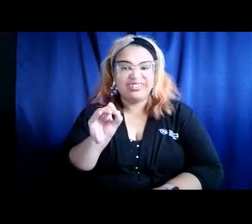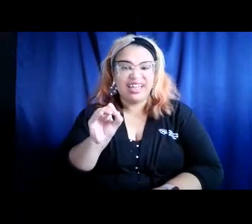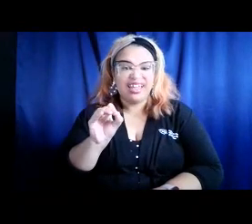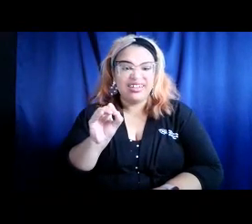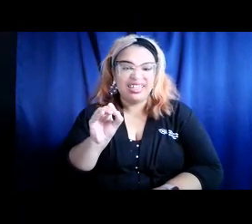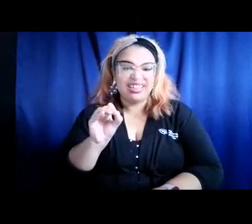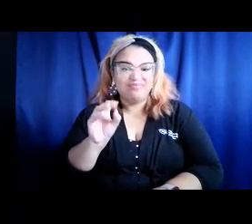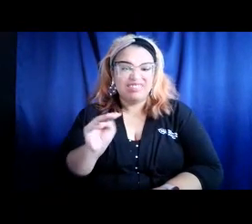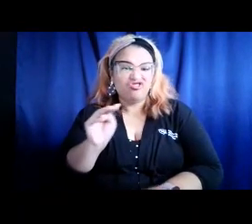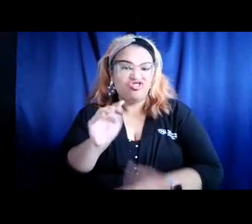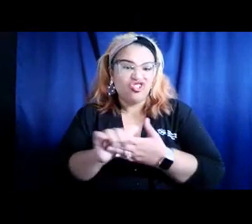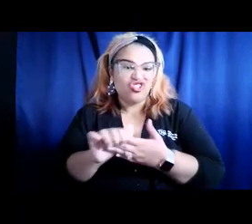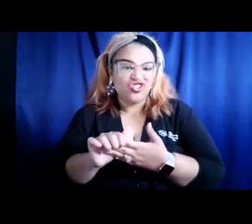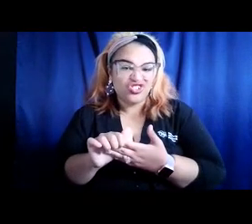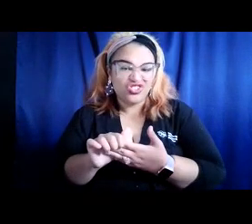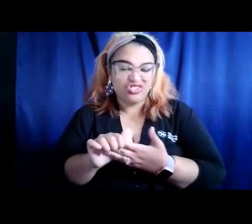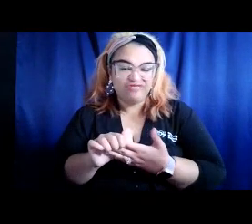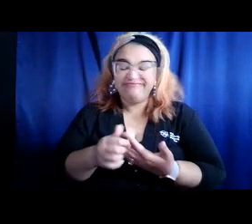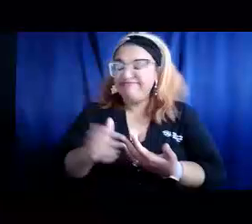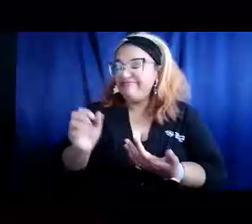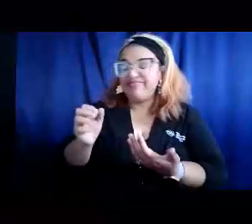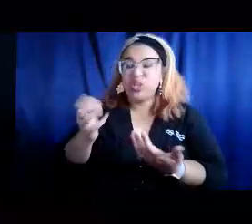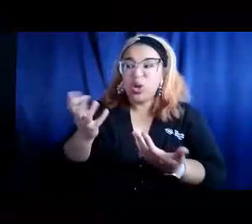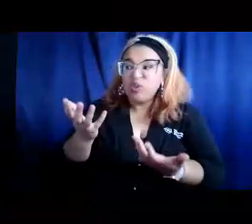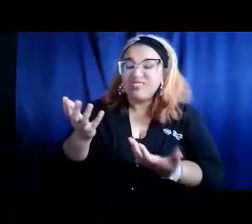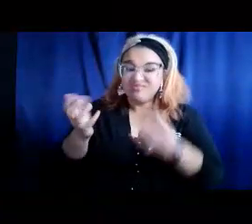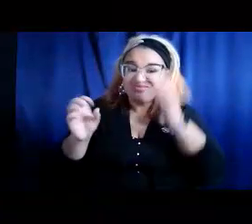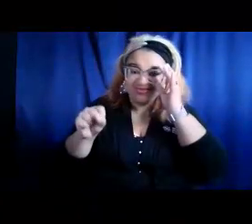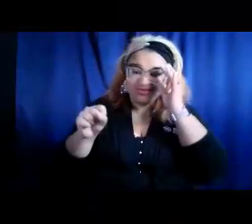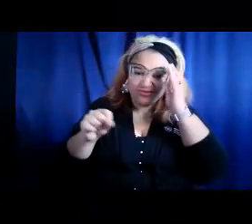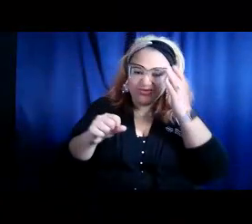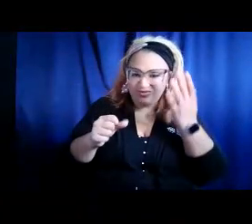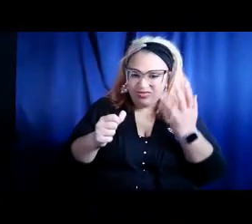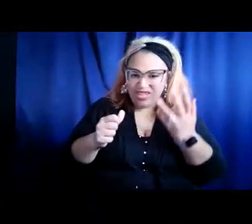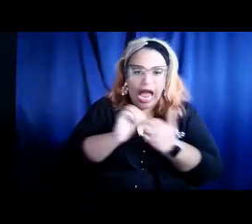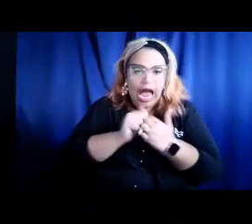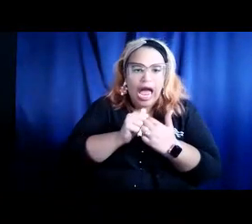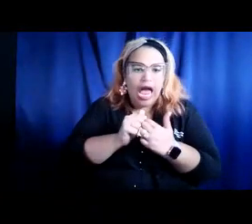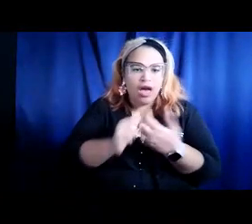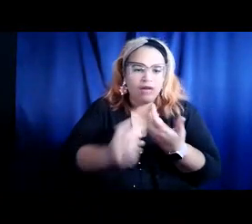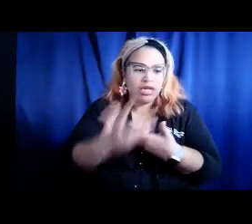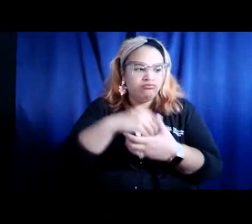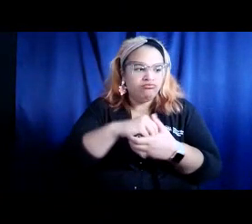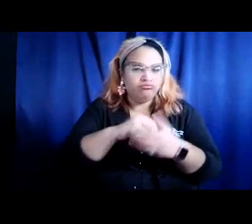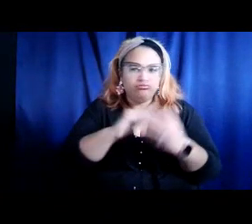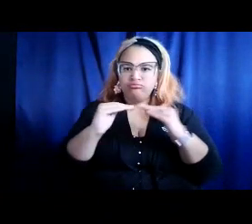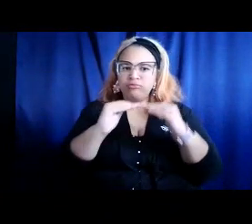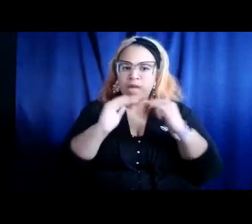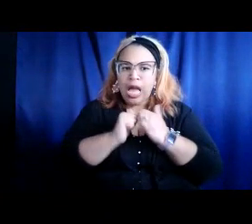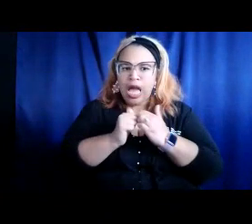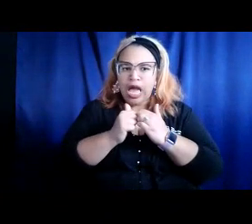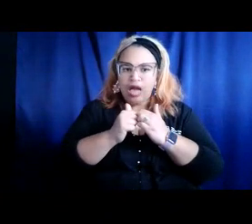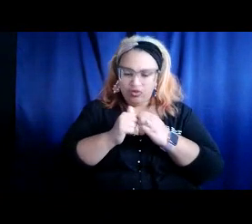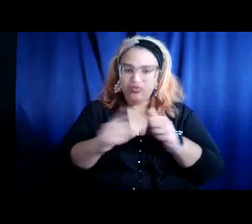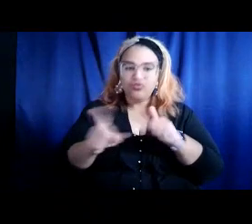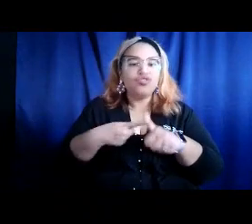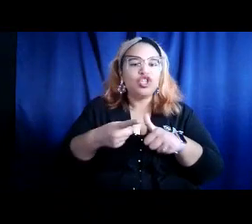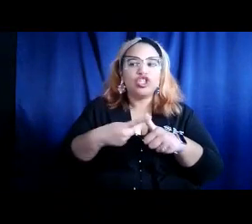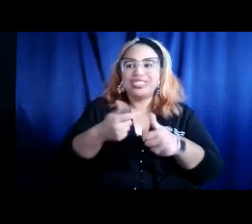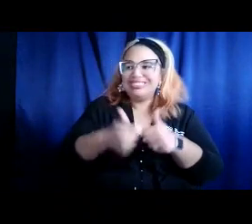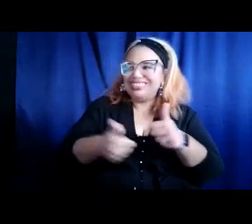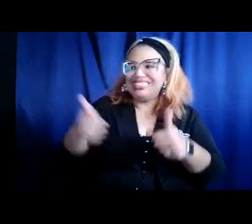of culture within the workplace? So it really starts at the top with leadership. Inclusion must be a shared commitment